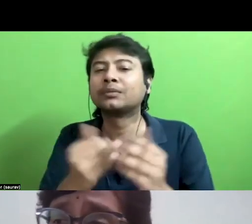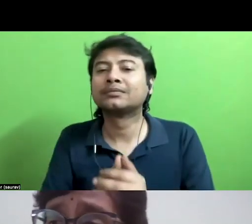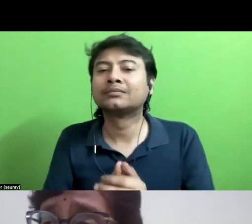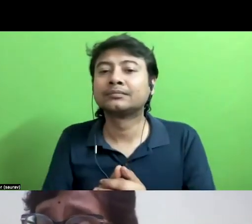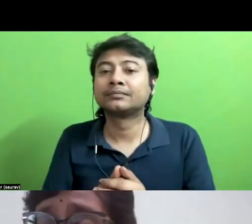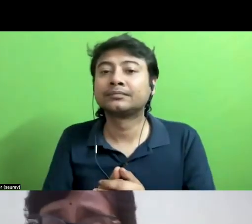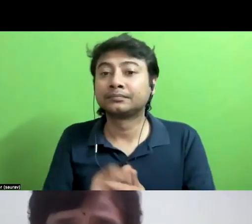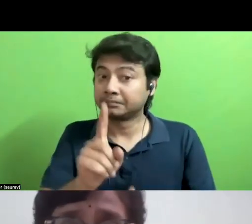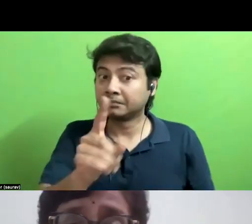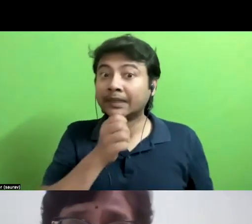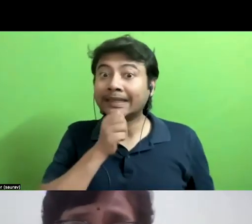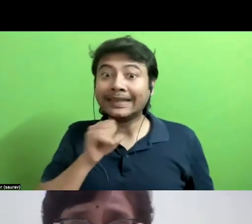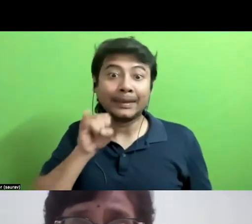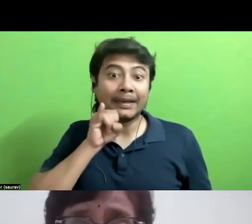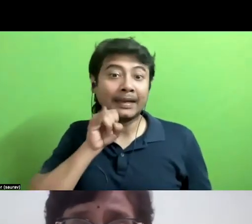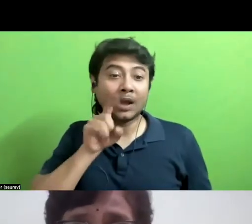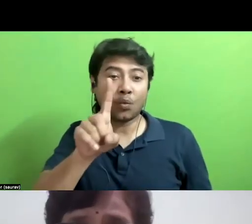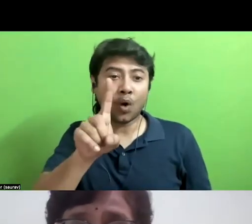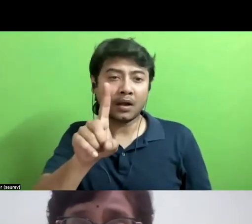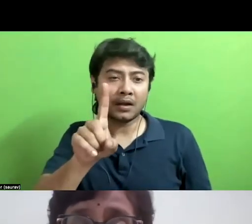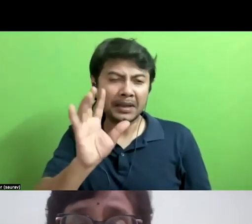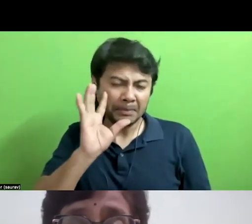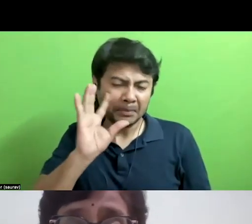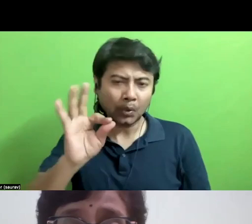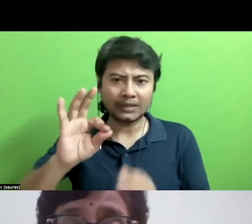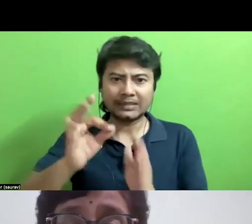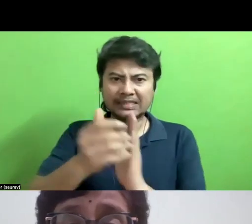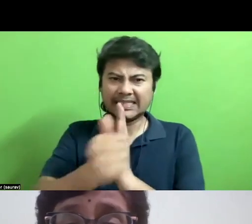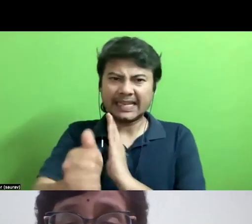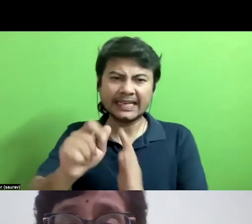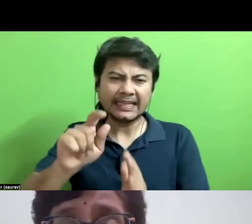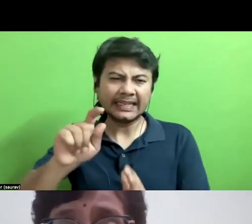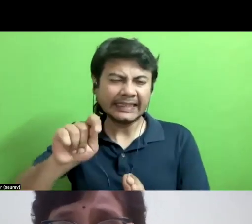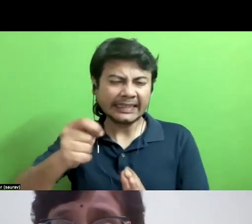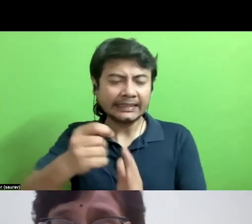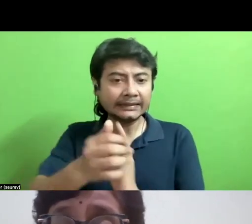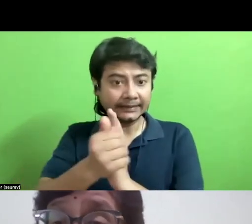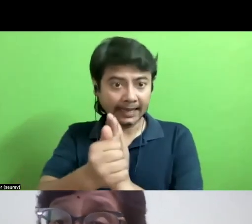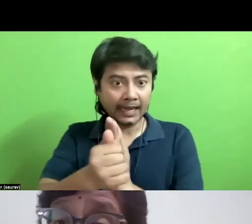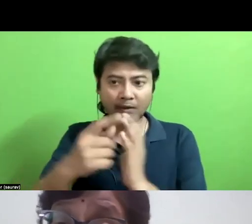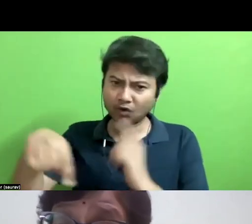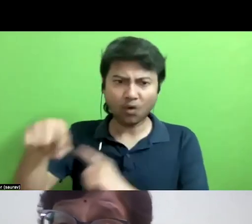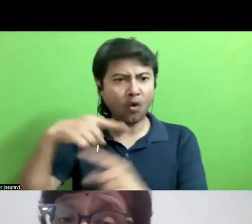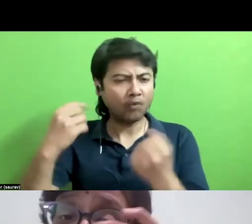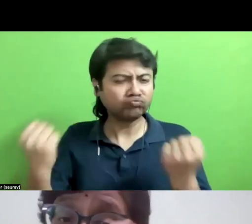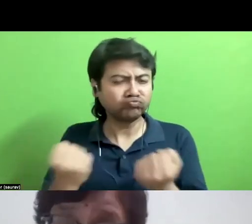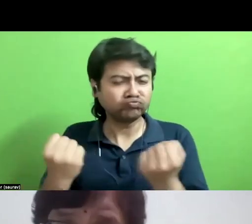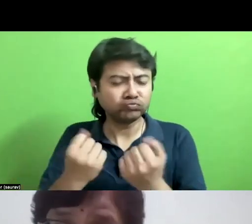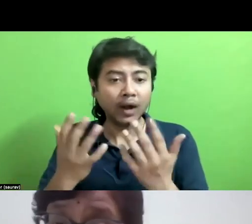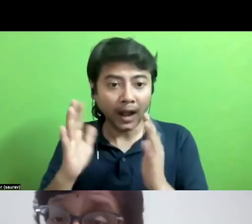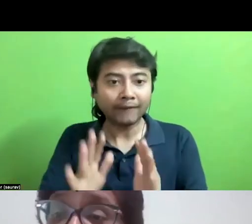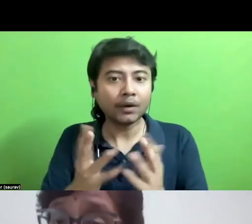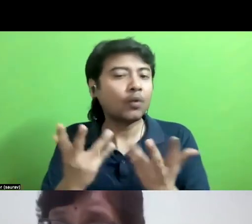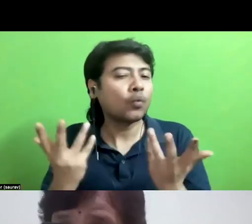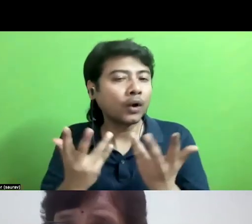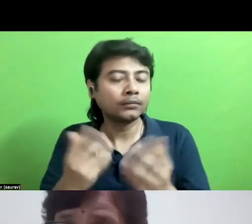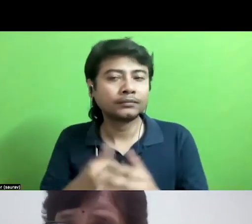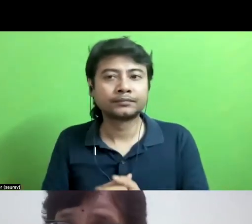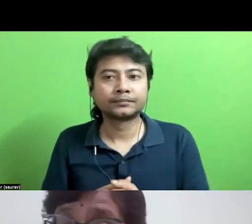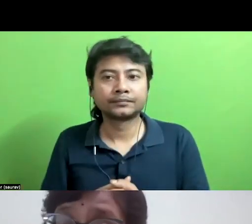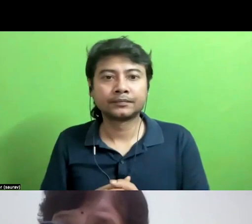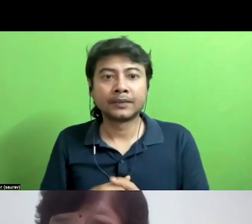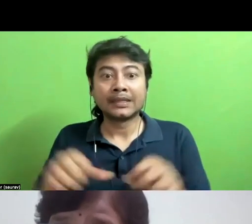key skill that we have been working on is the skill of making sense of the